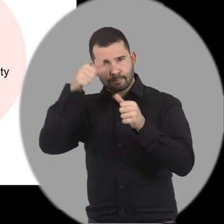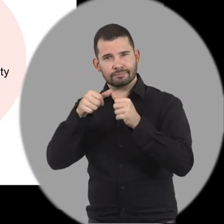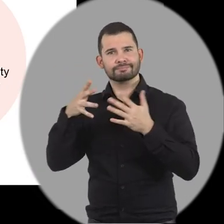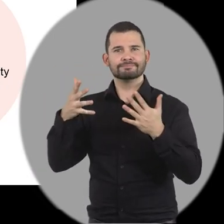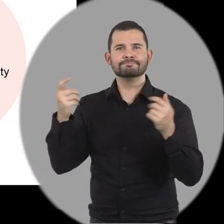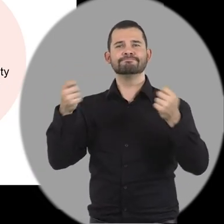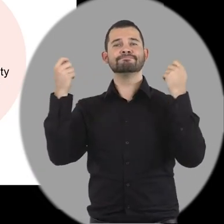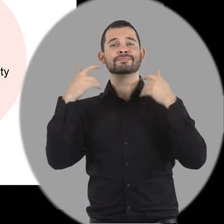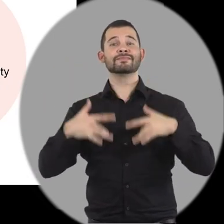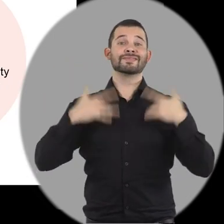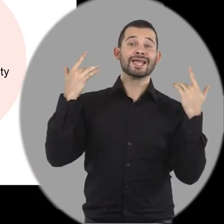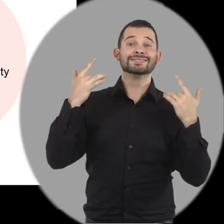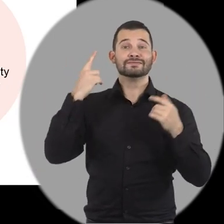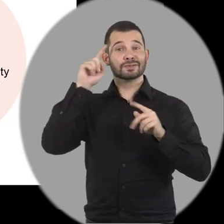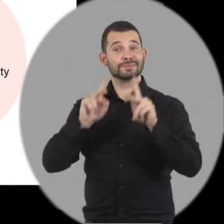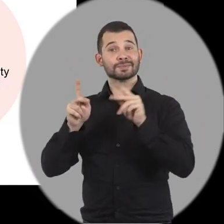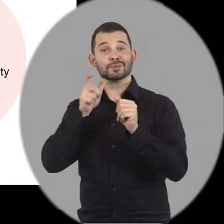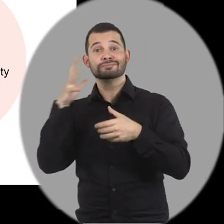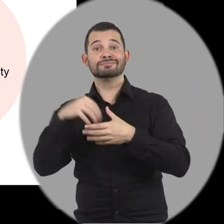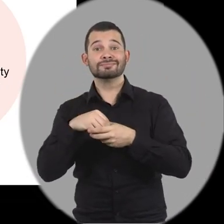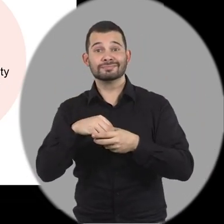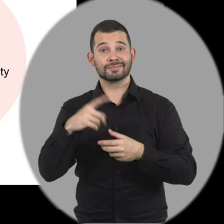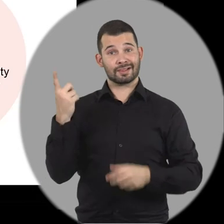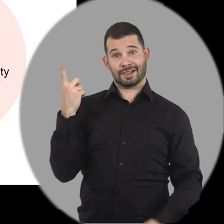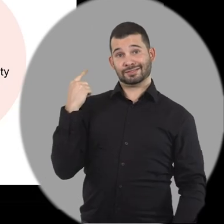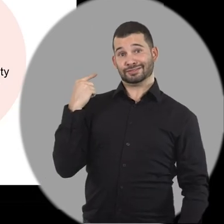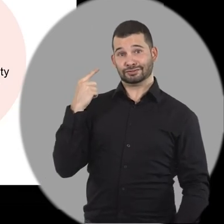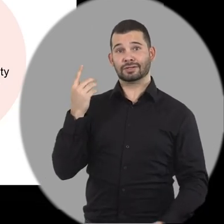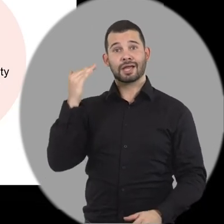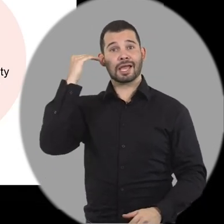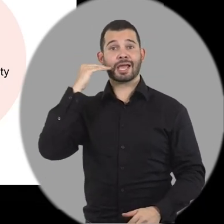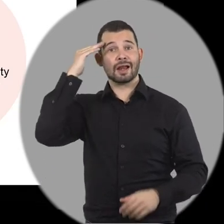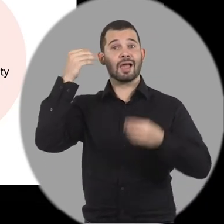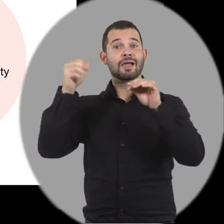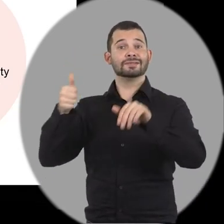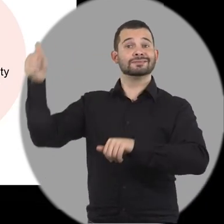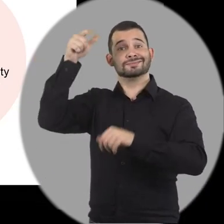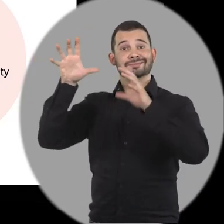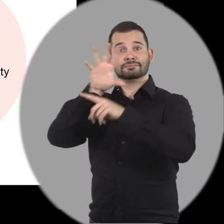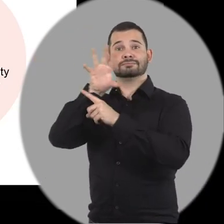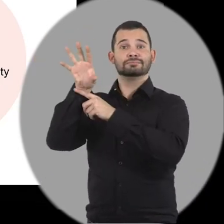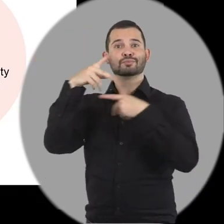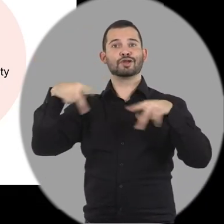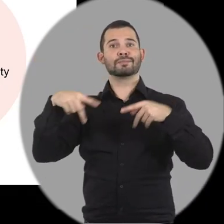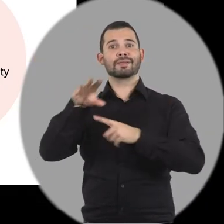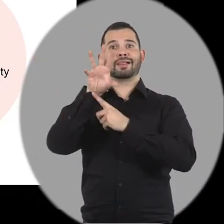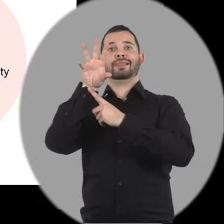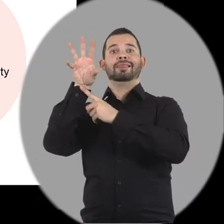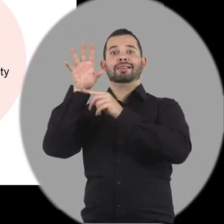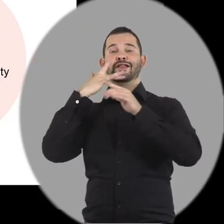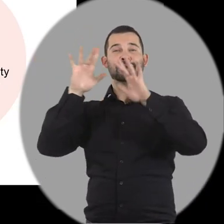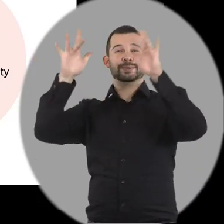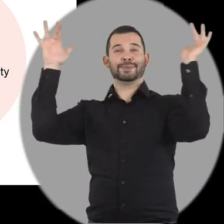to participate. Last year, we lit up our head office in purple lights for International Day of Persons with